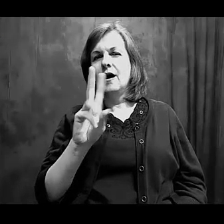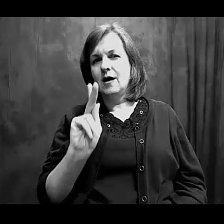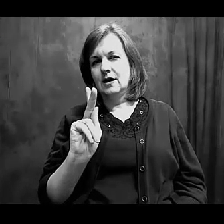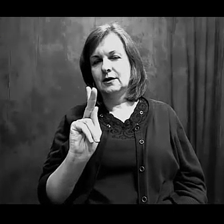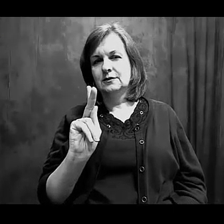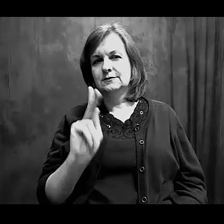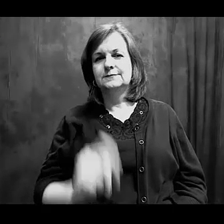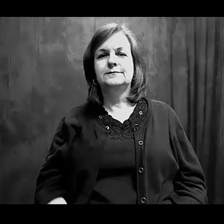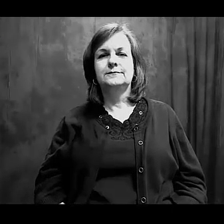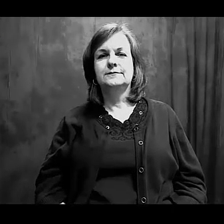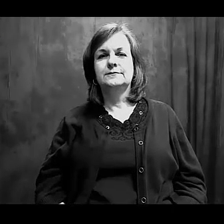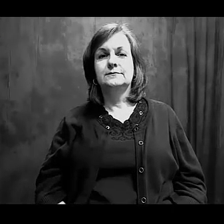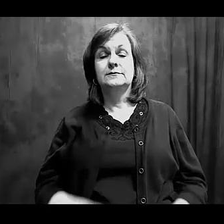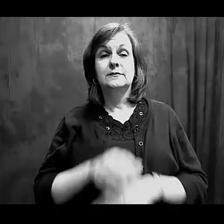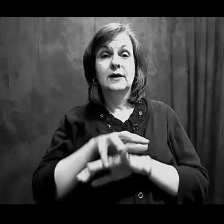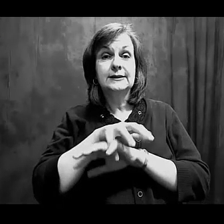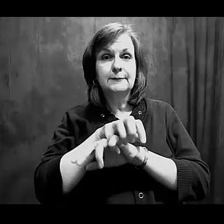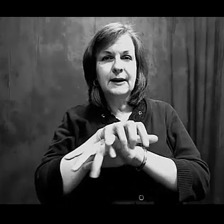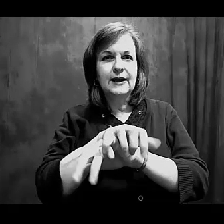hawks,